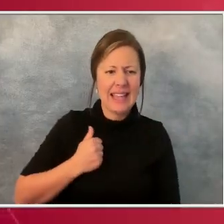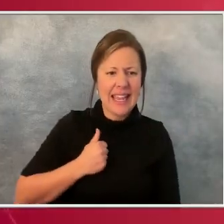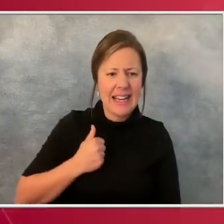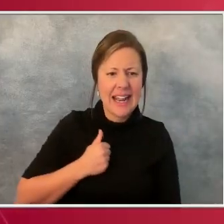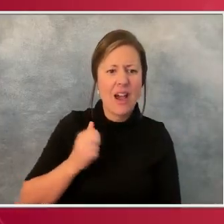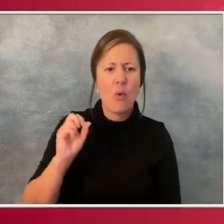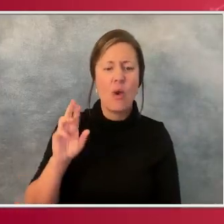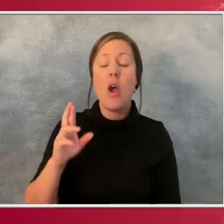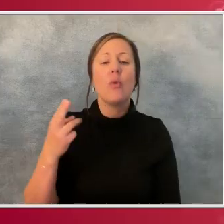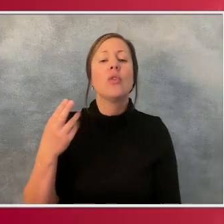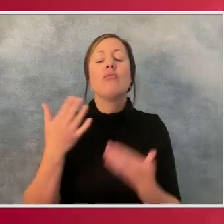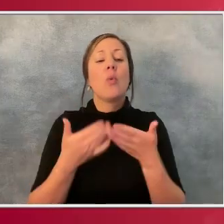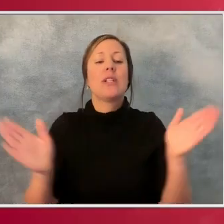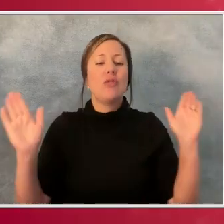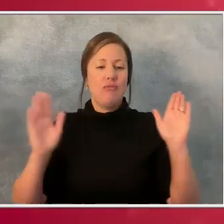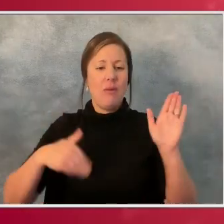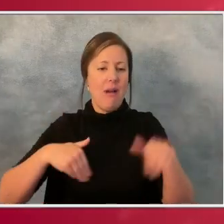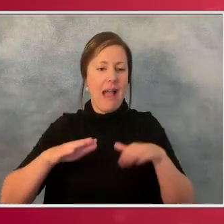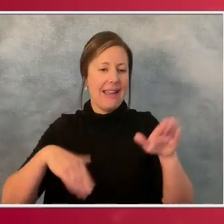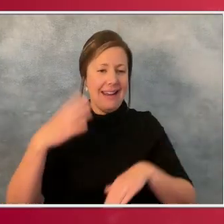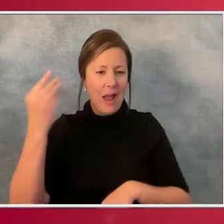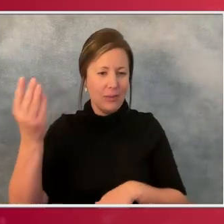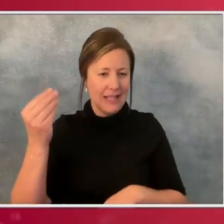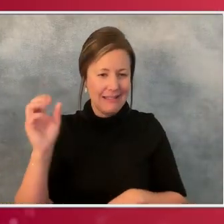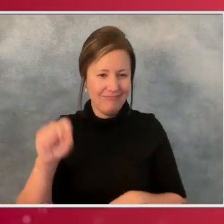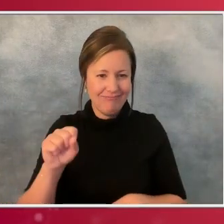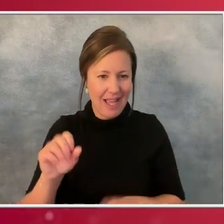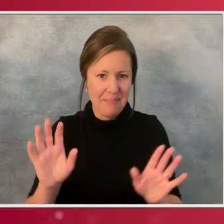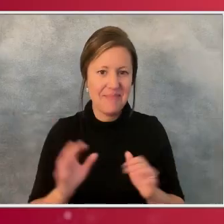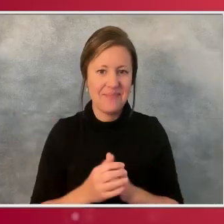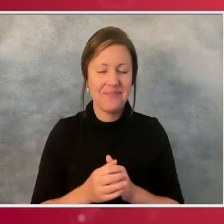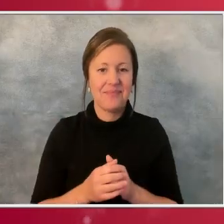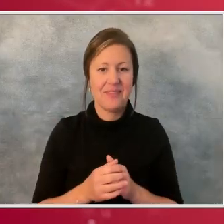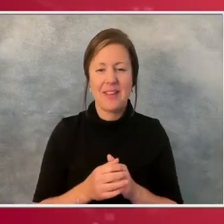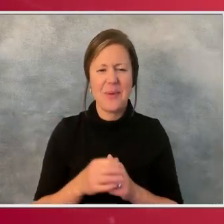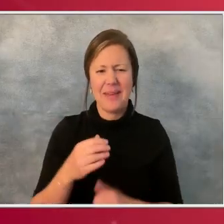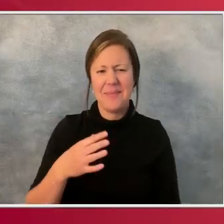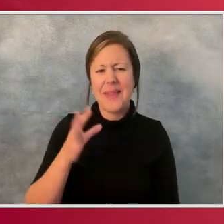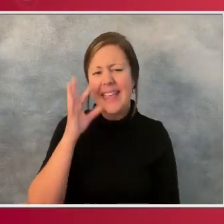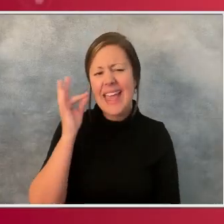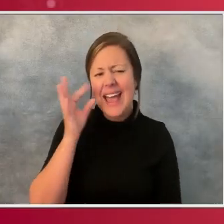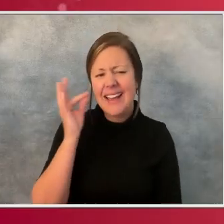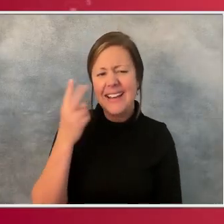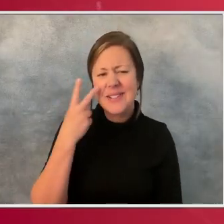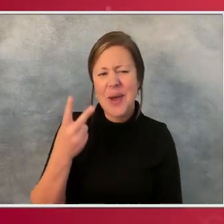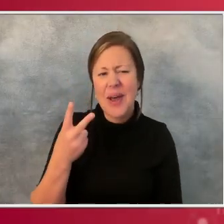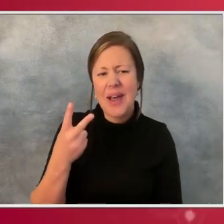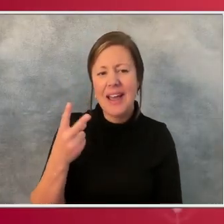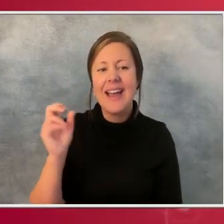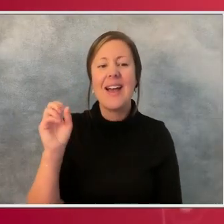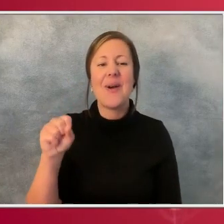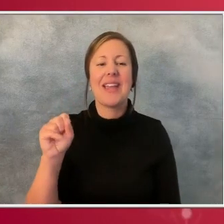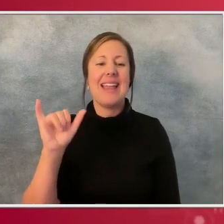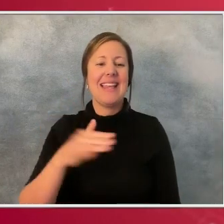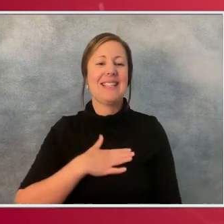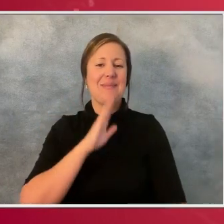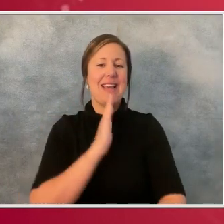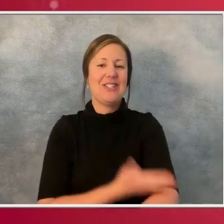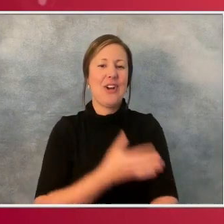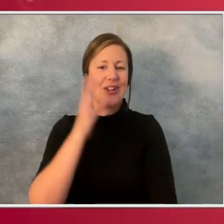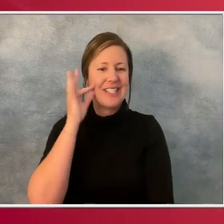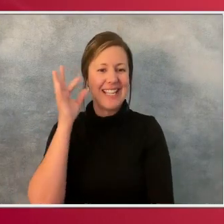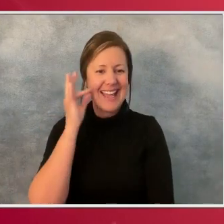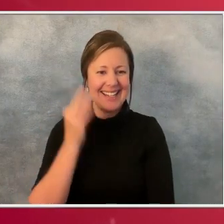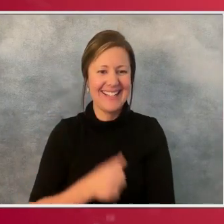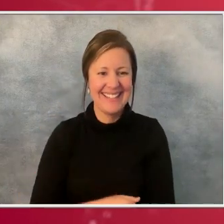in general. Being outside. Oh, being outside anywhere. Tell us about the cat. We saw a cat there. Oh, yeah, so that's my daughter's cat. That's our kind of